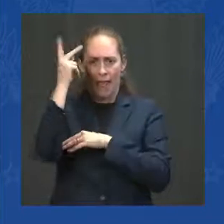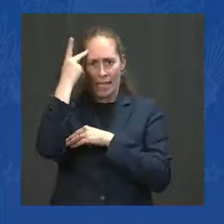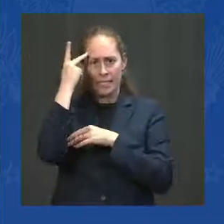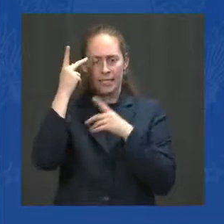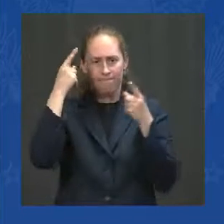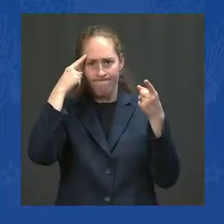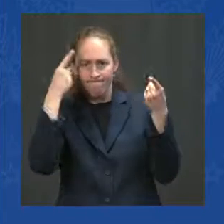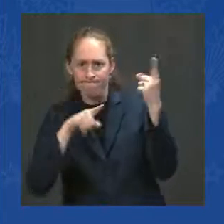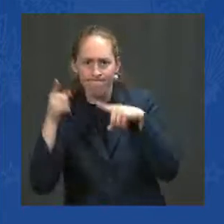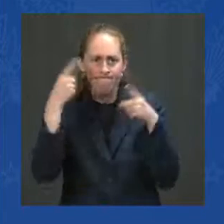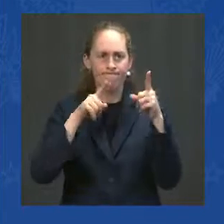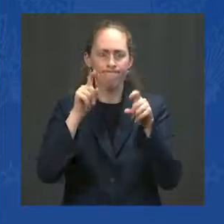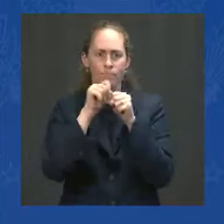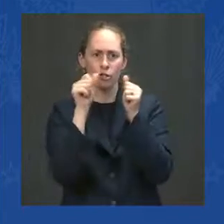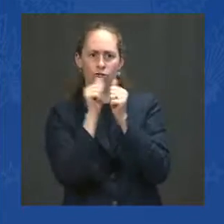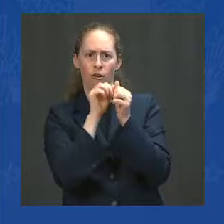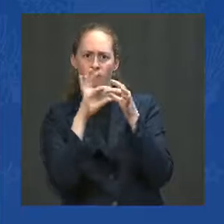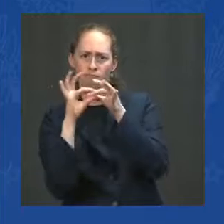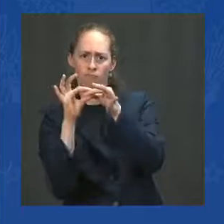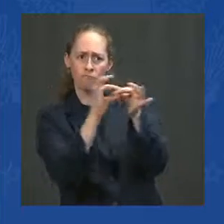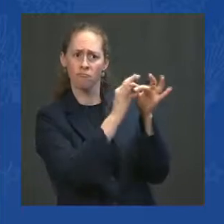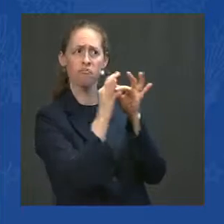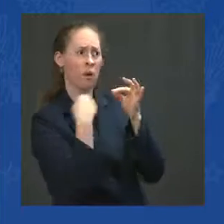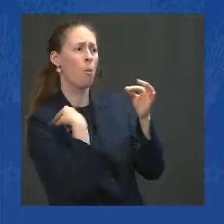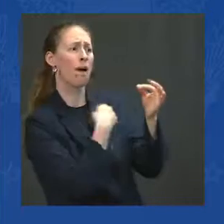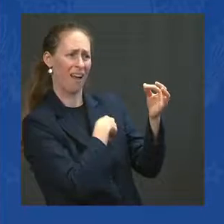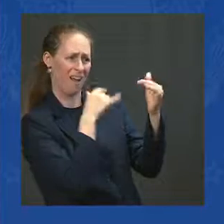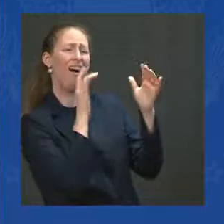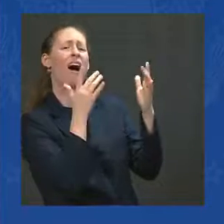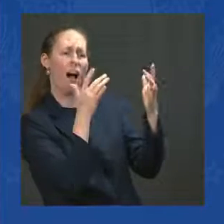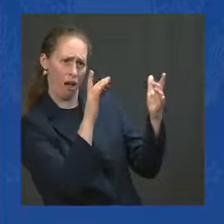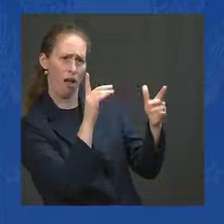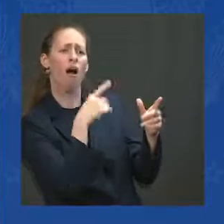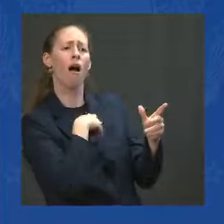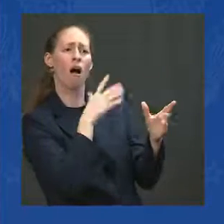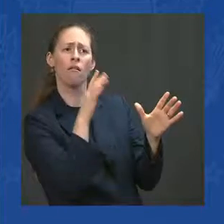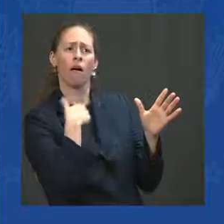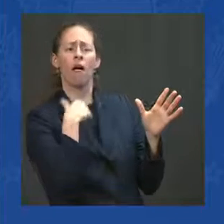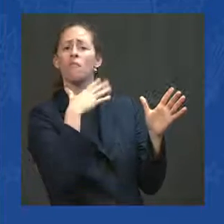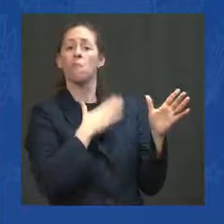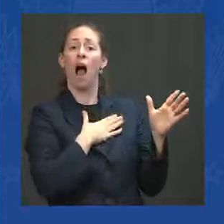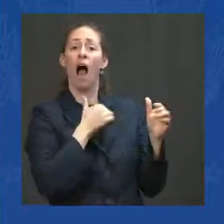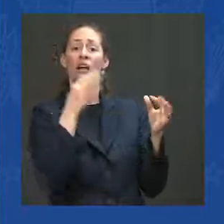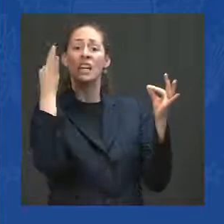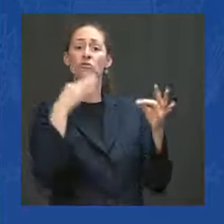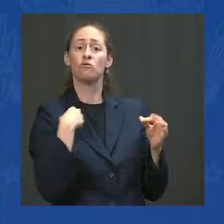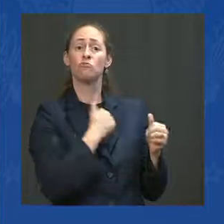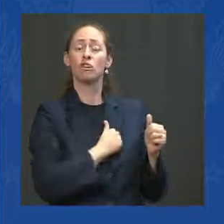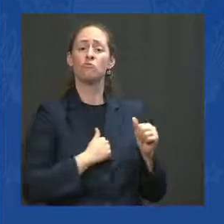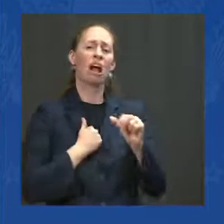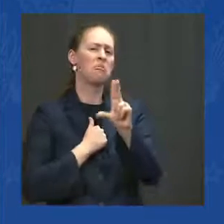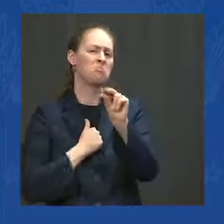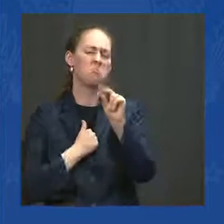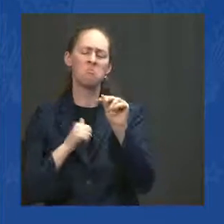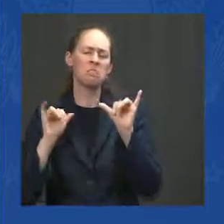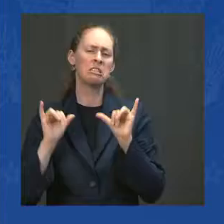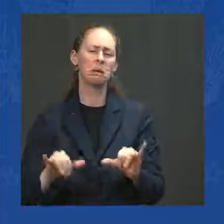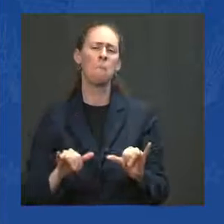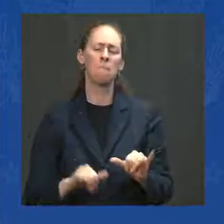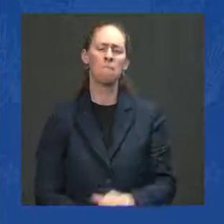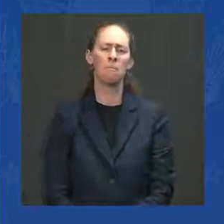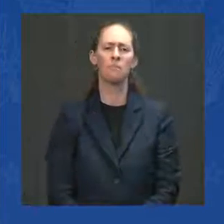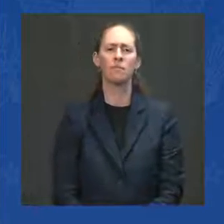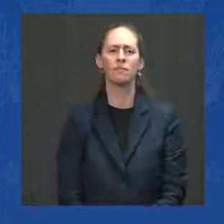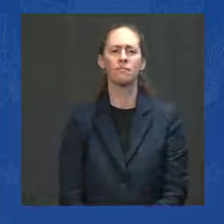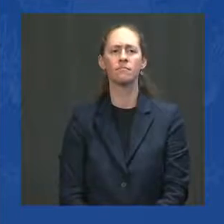continue to keep our commitment. But I do not regret my decision. To this side, yes, ma'am. Mr. President, on